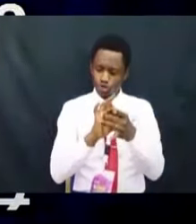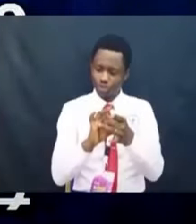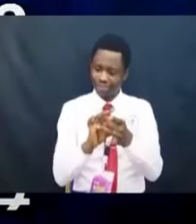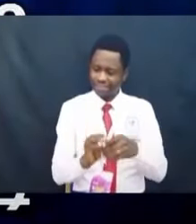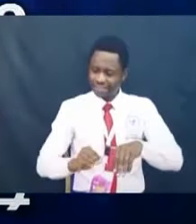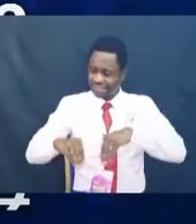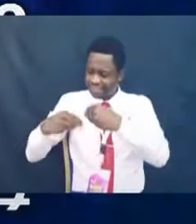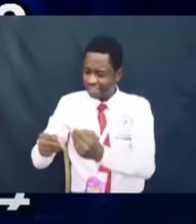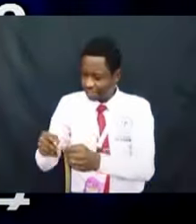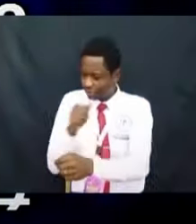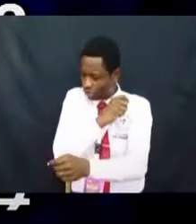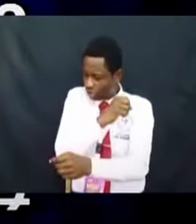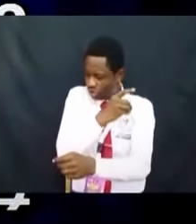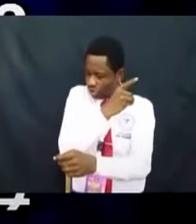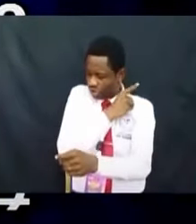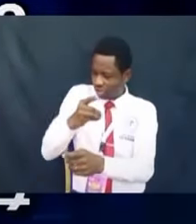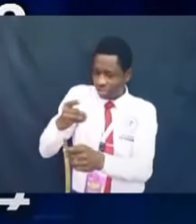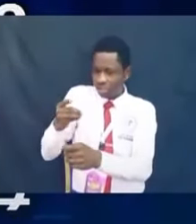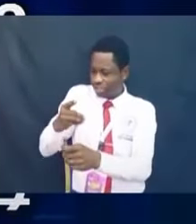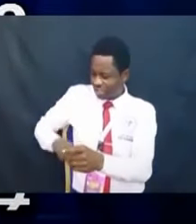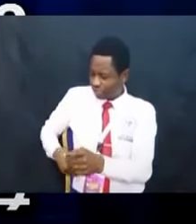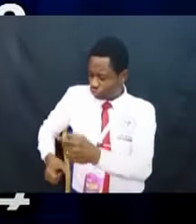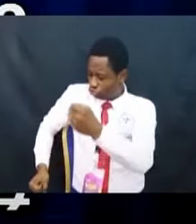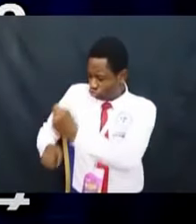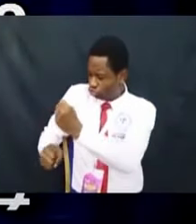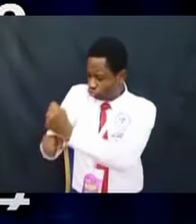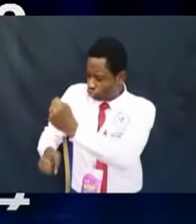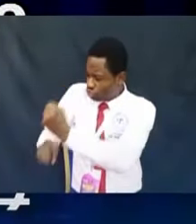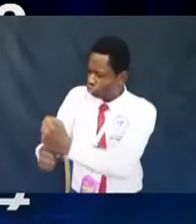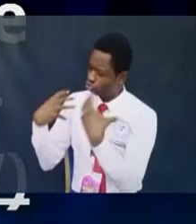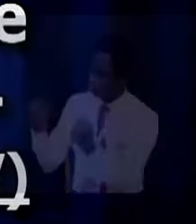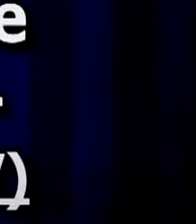support to extend it over the whole land